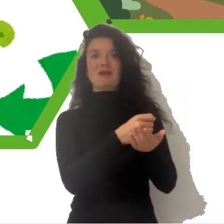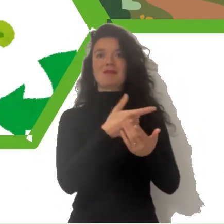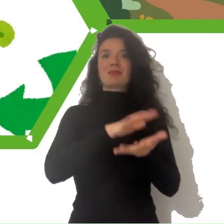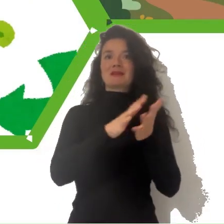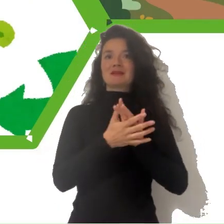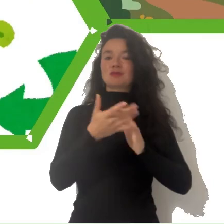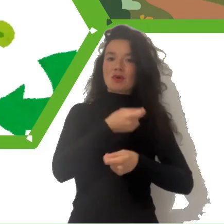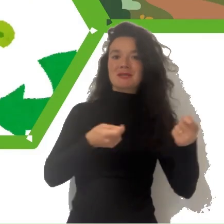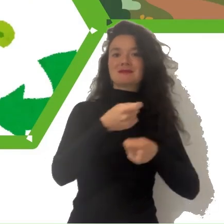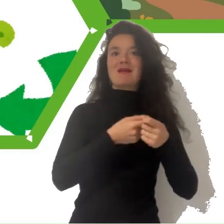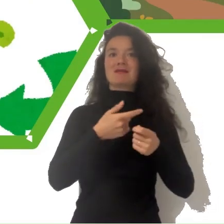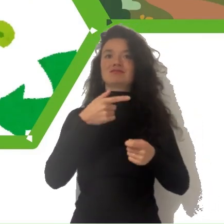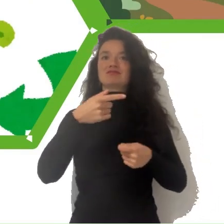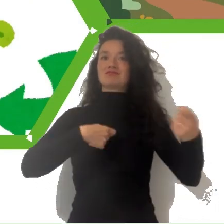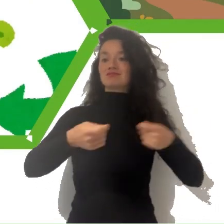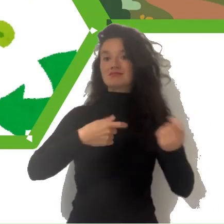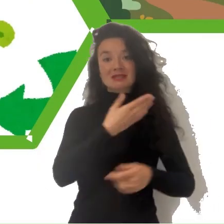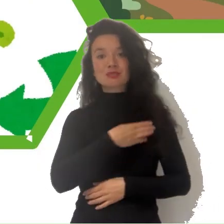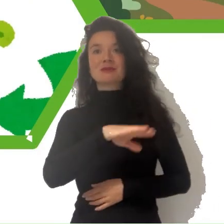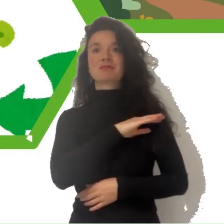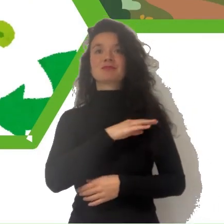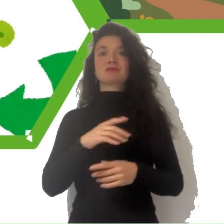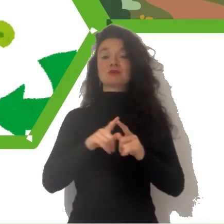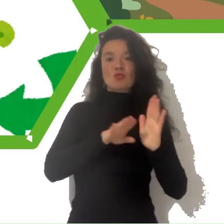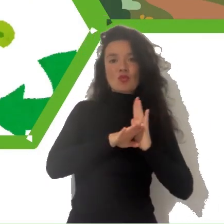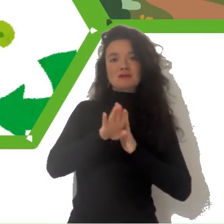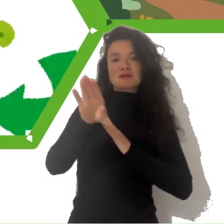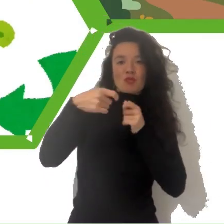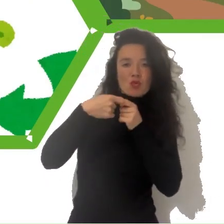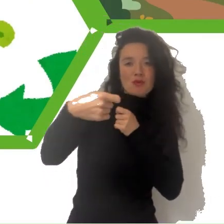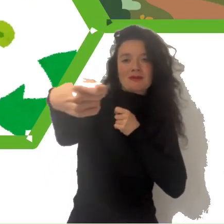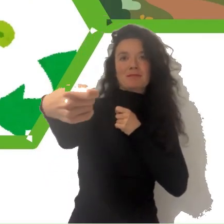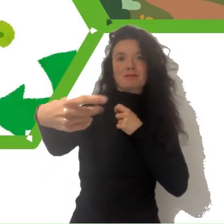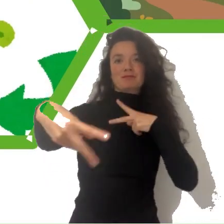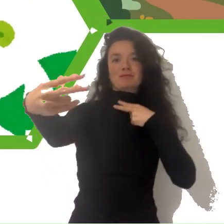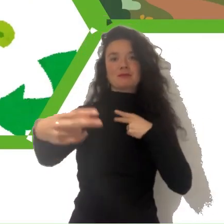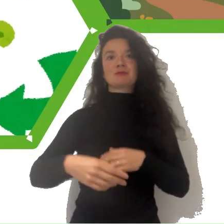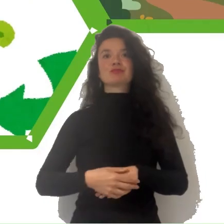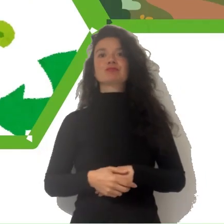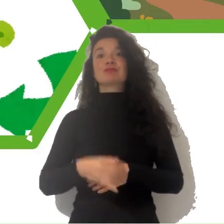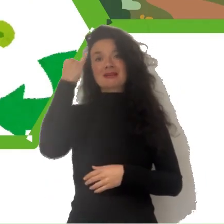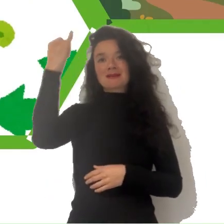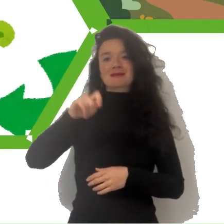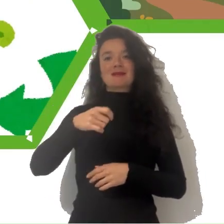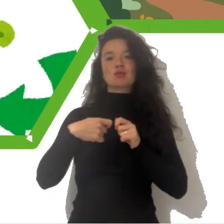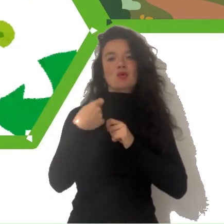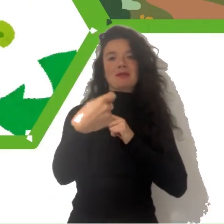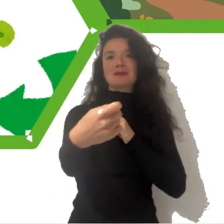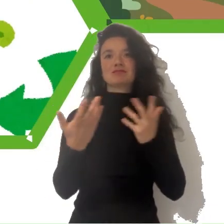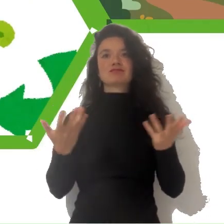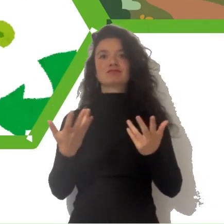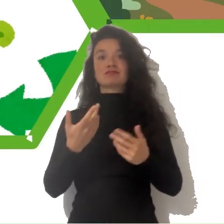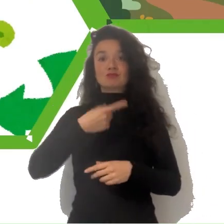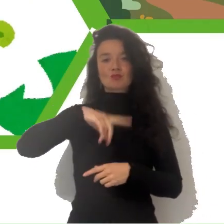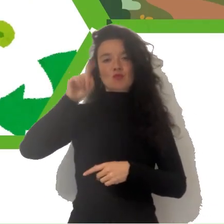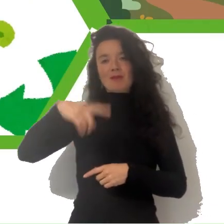responsible business and practices and long-term growth. The key idea of sustainability is